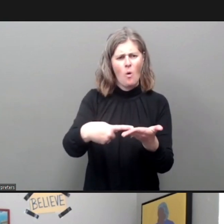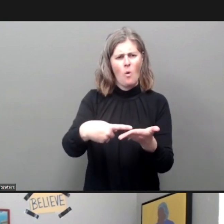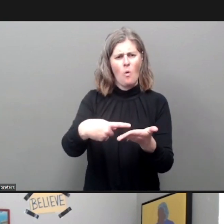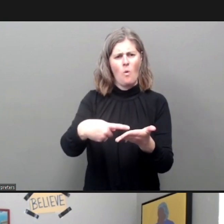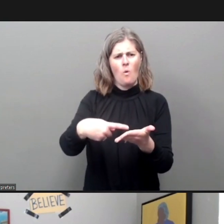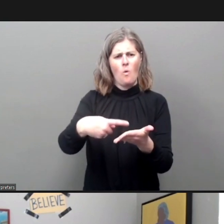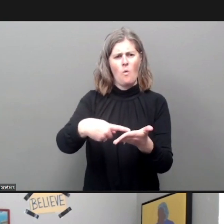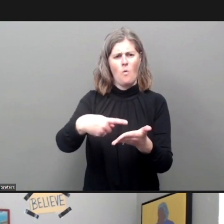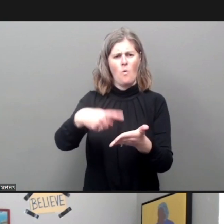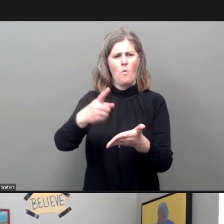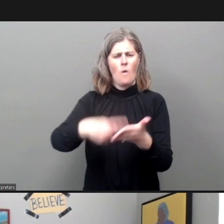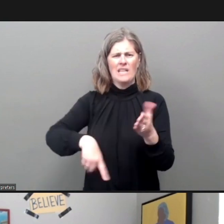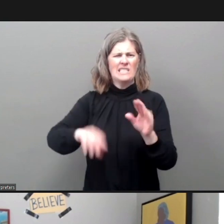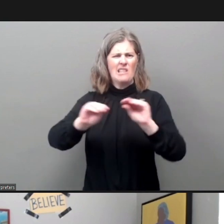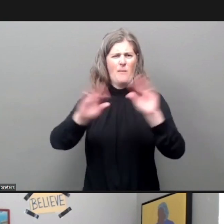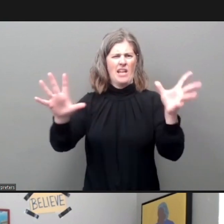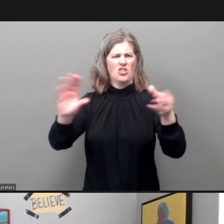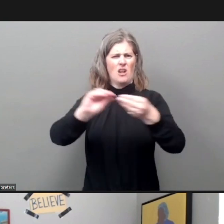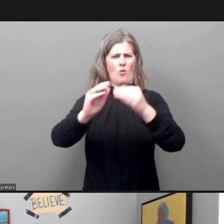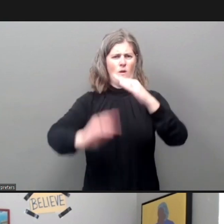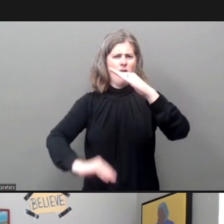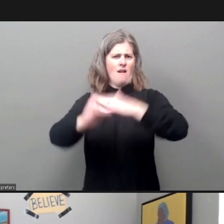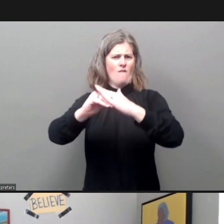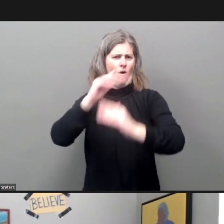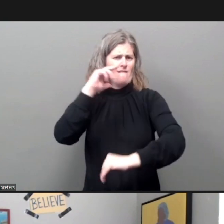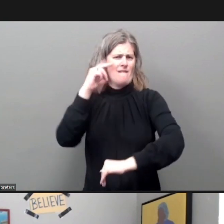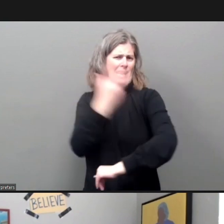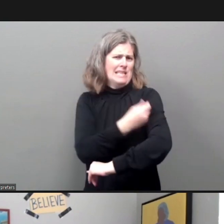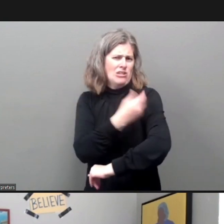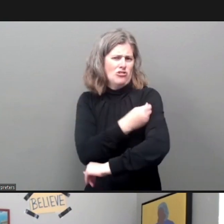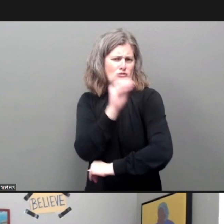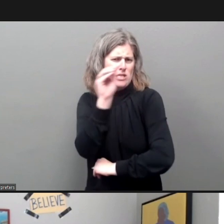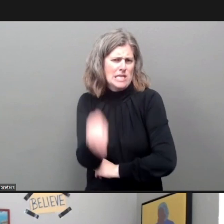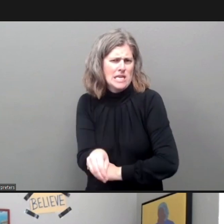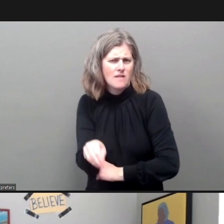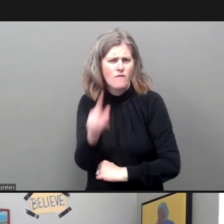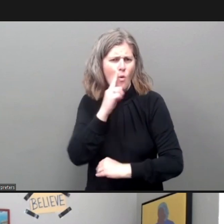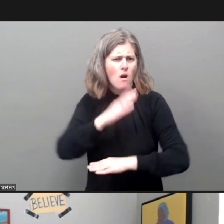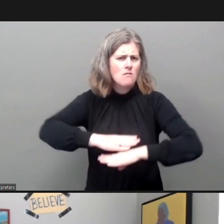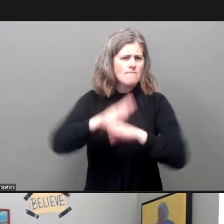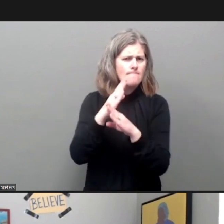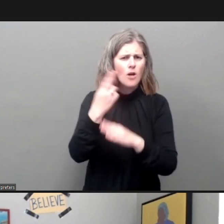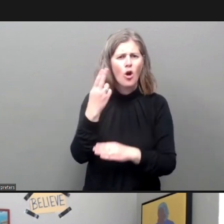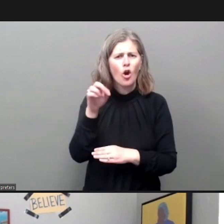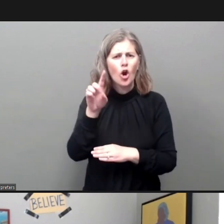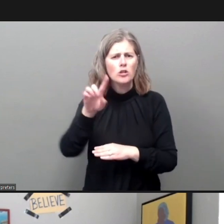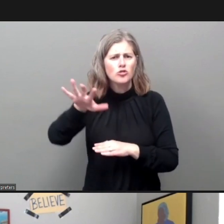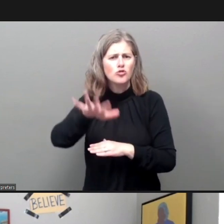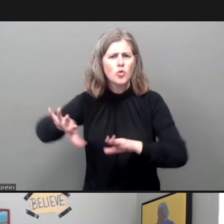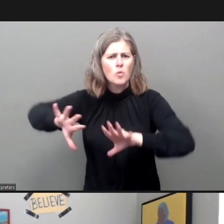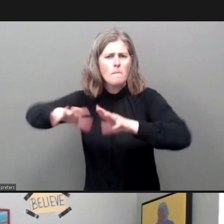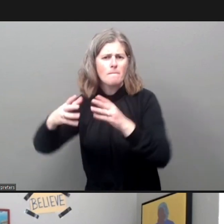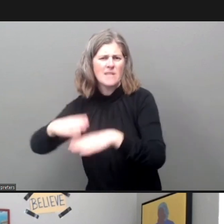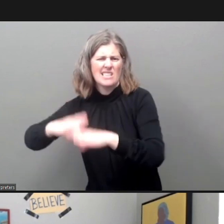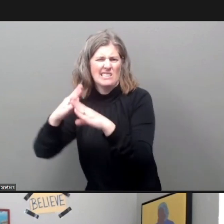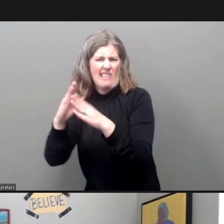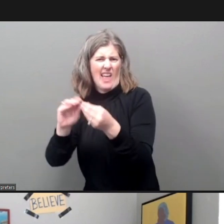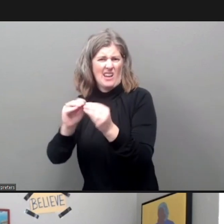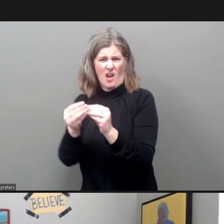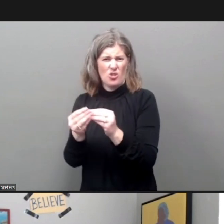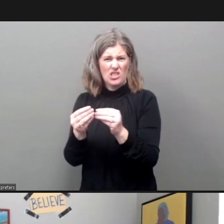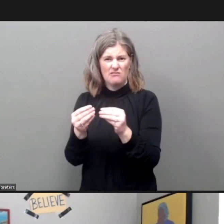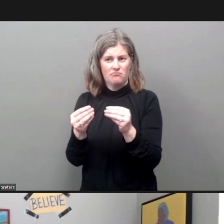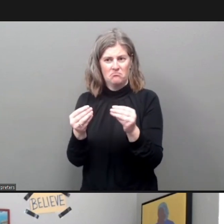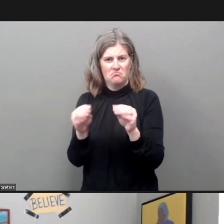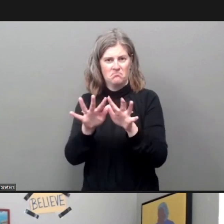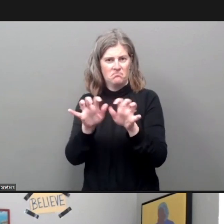this magic number we need to hit for herd immunity. And that number is elusive. I